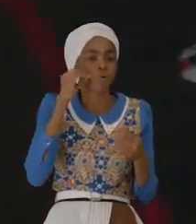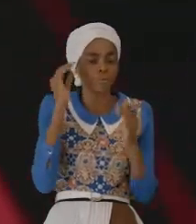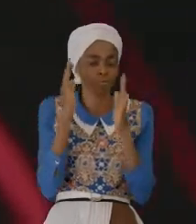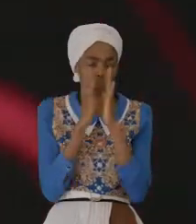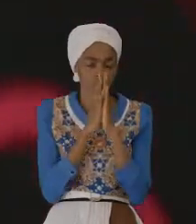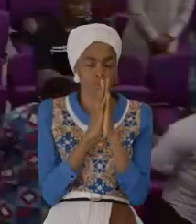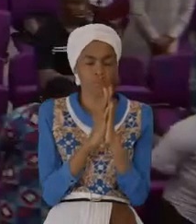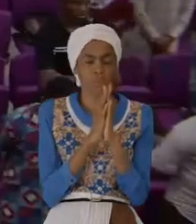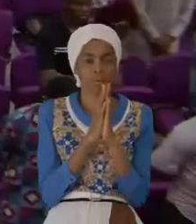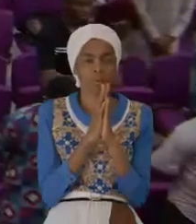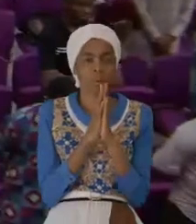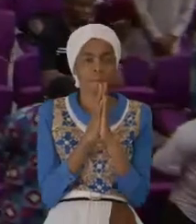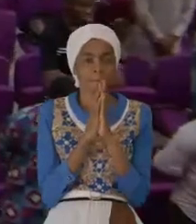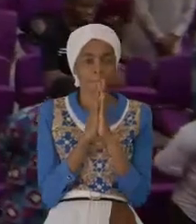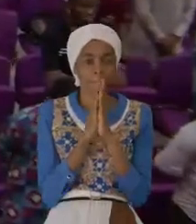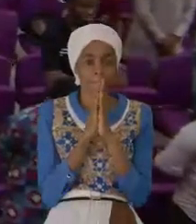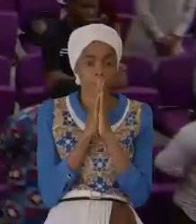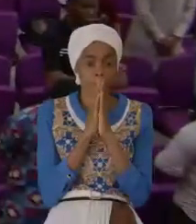prayer